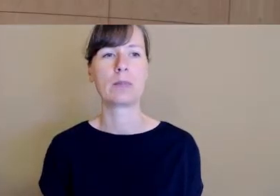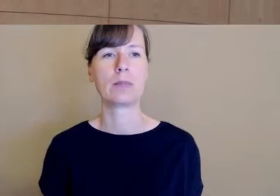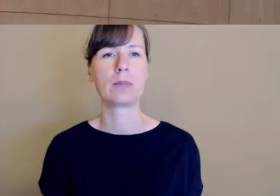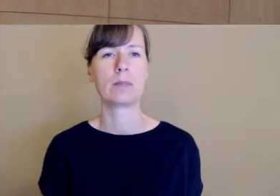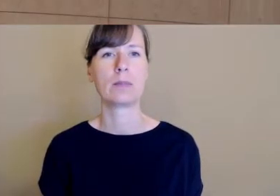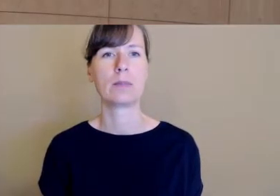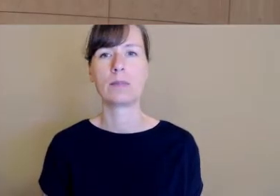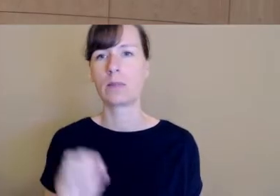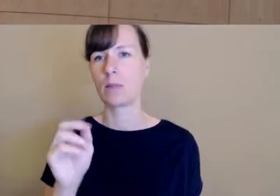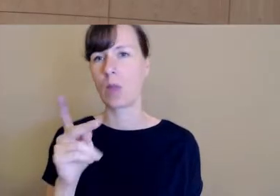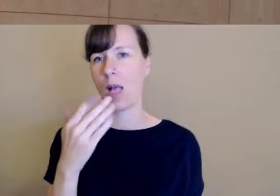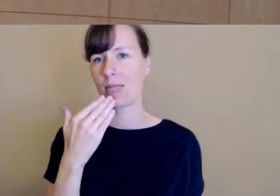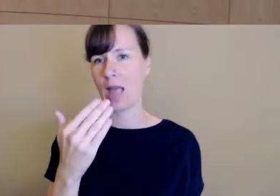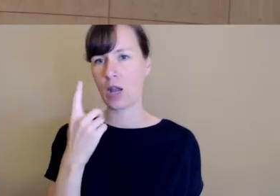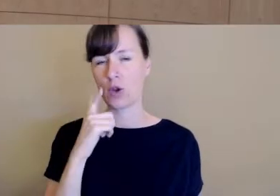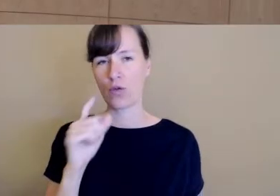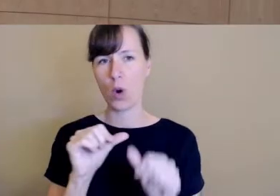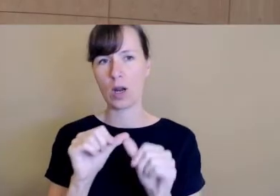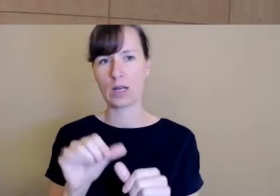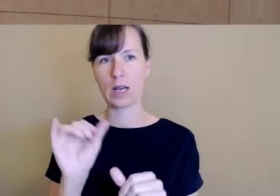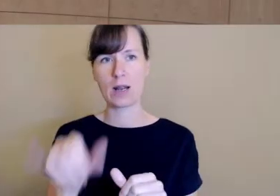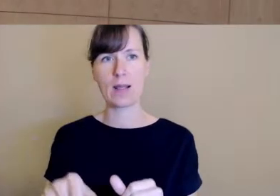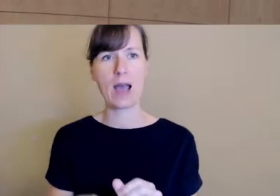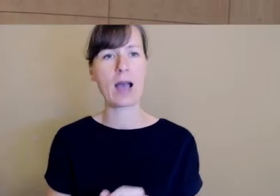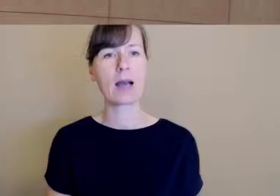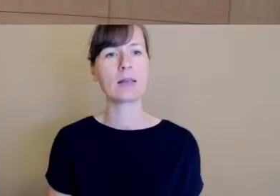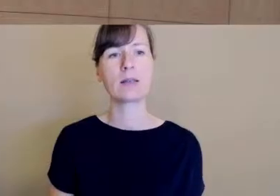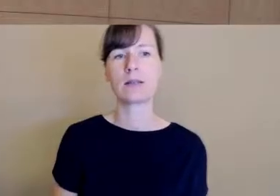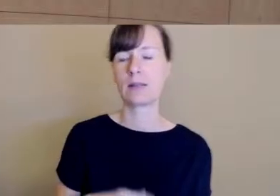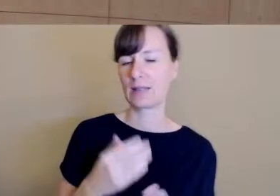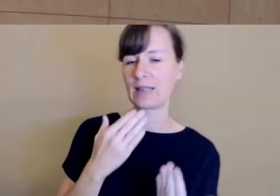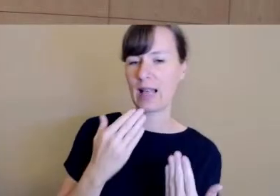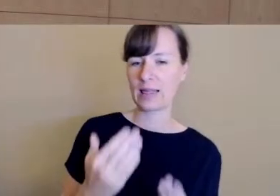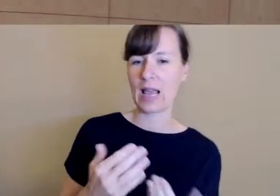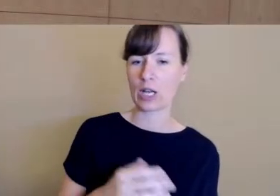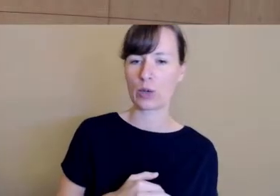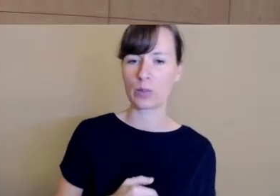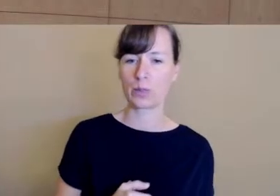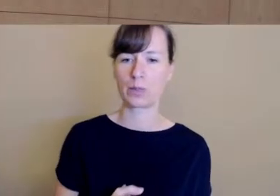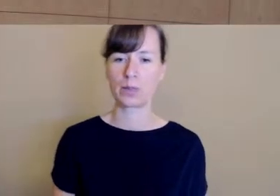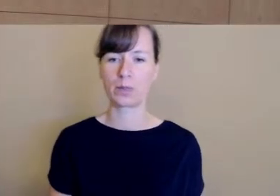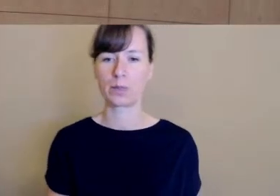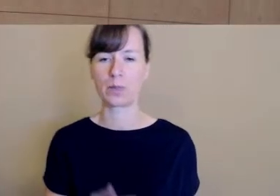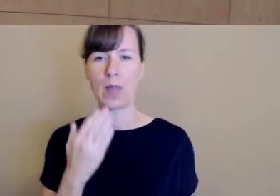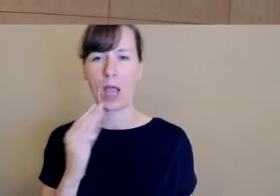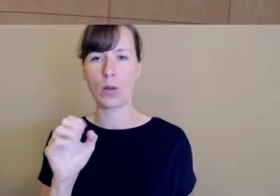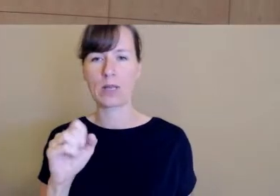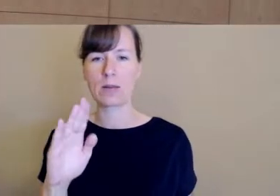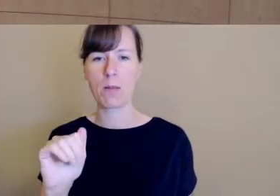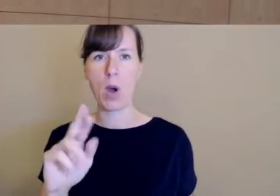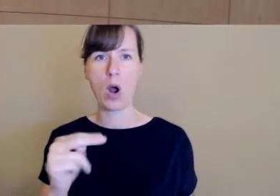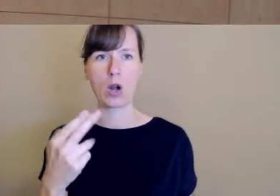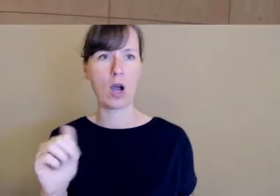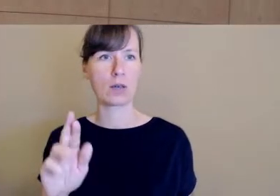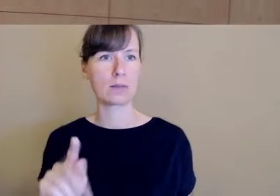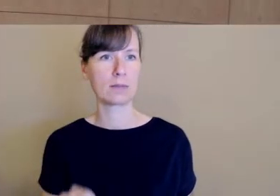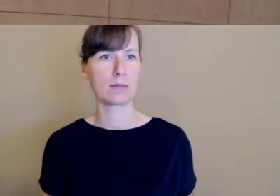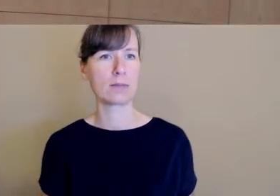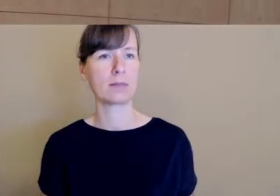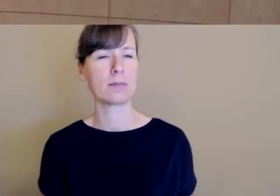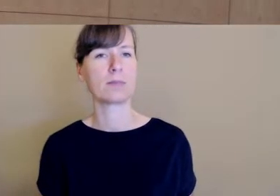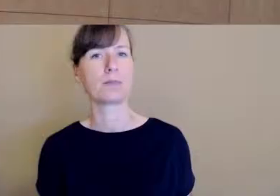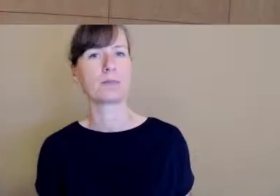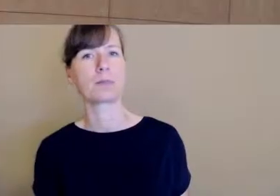All right, thank you for keeping at it. All right, thank you, and thank you, Ms. Barnhart. Thank you.